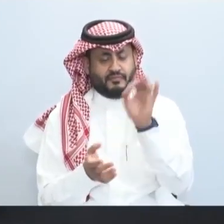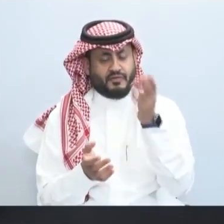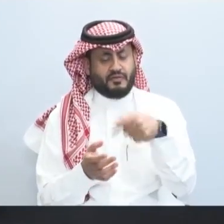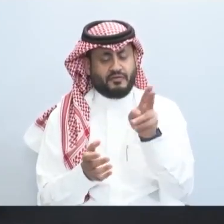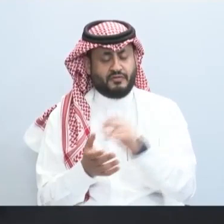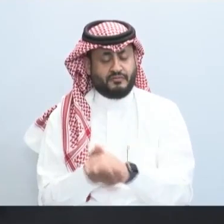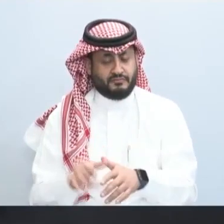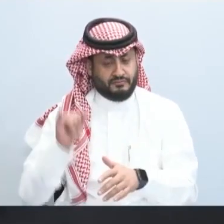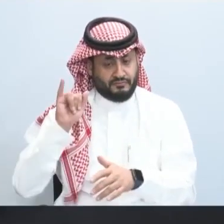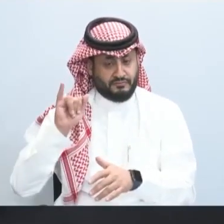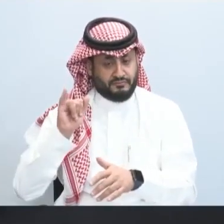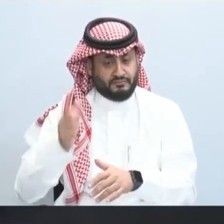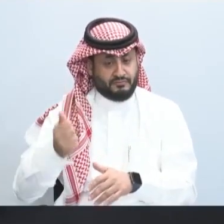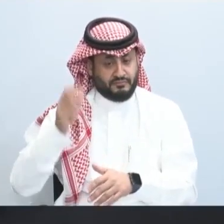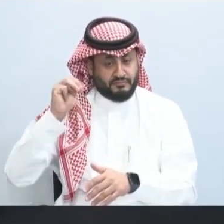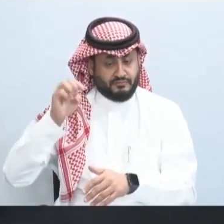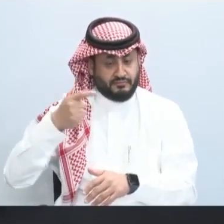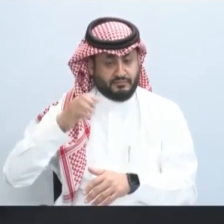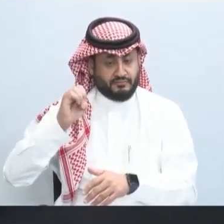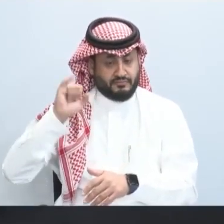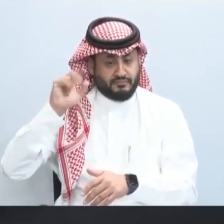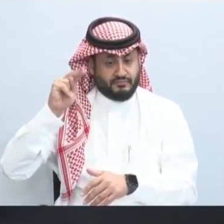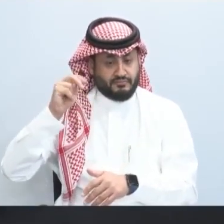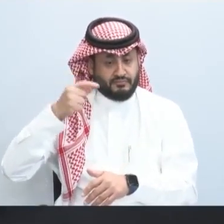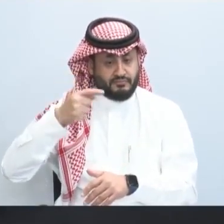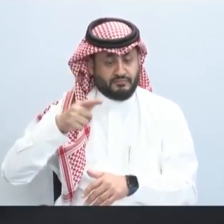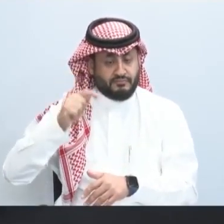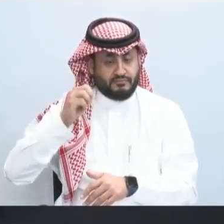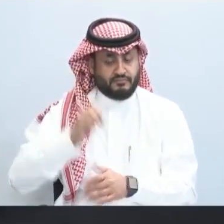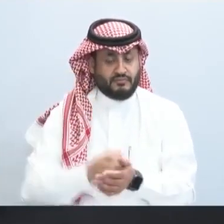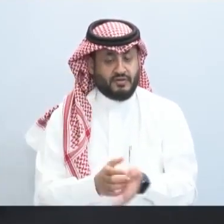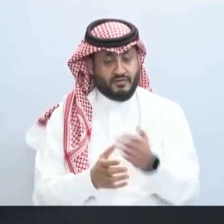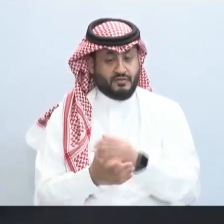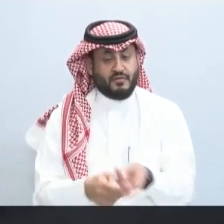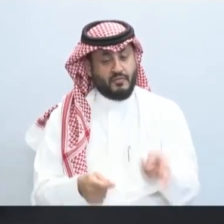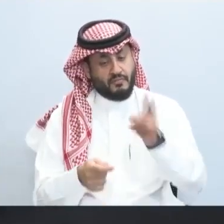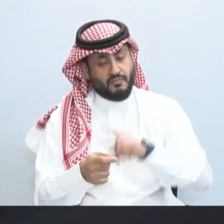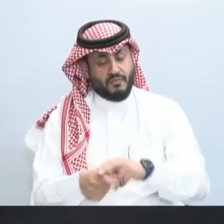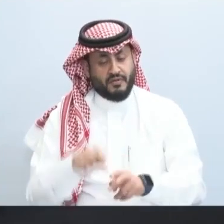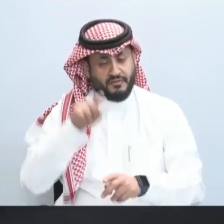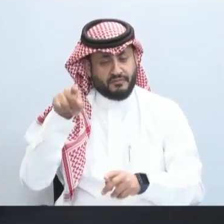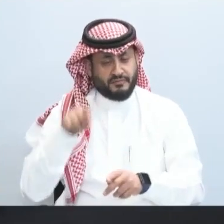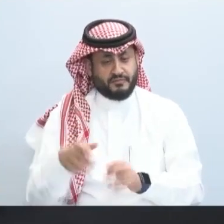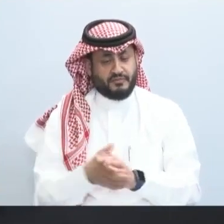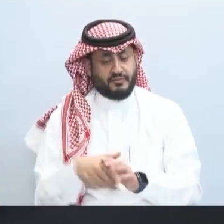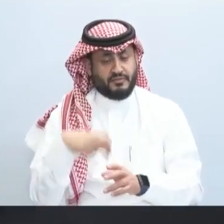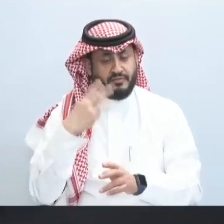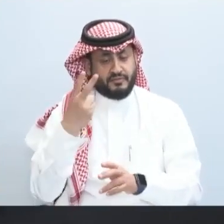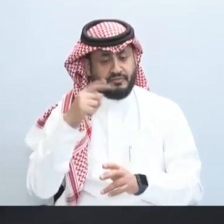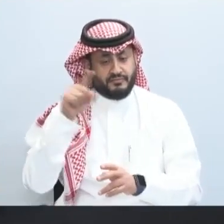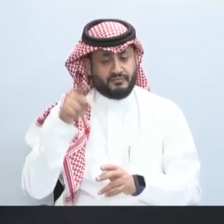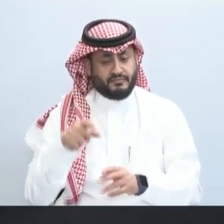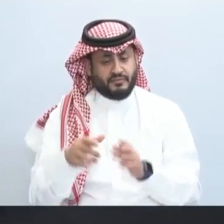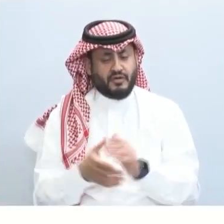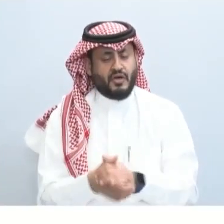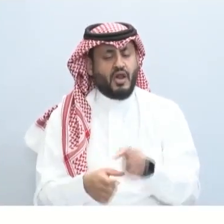going to Jeddah. I am going to Jeddah. Then you'll ask him or her a second question, which